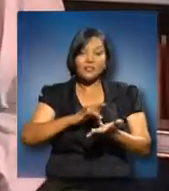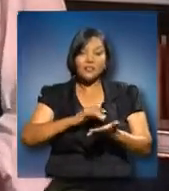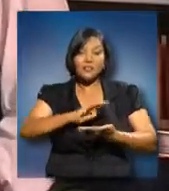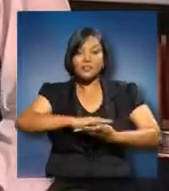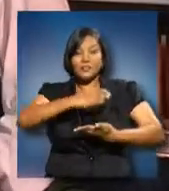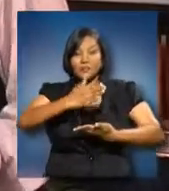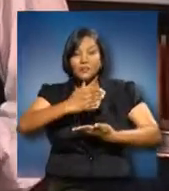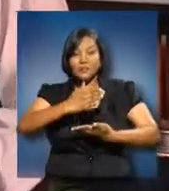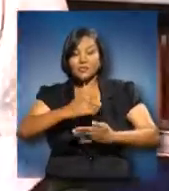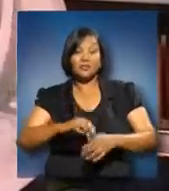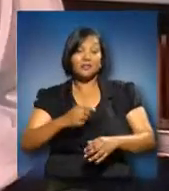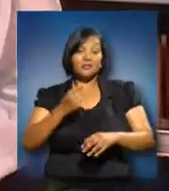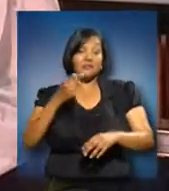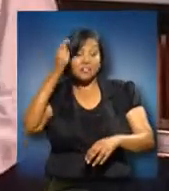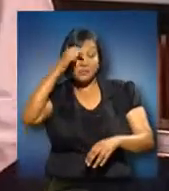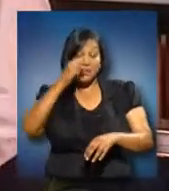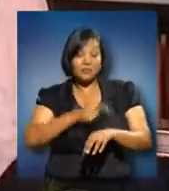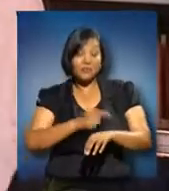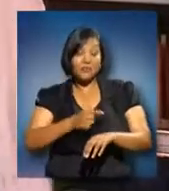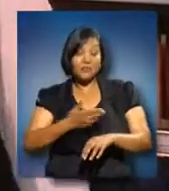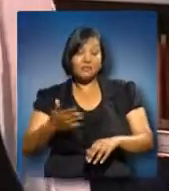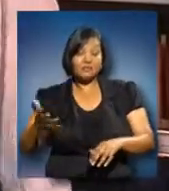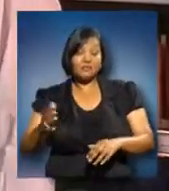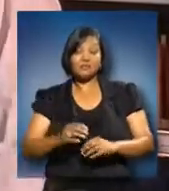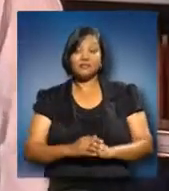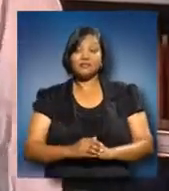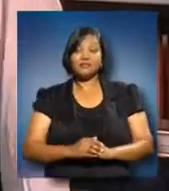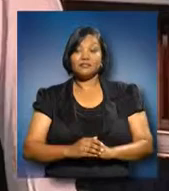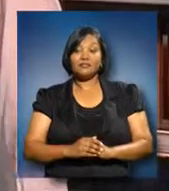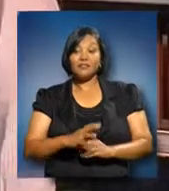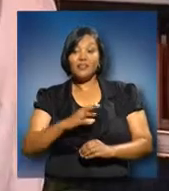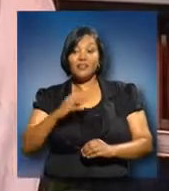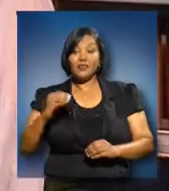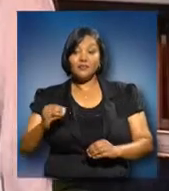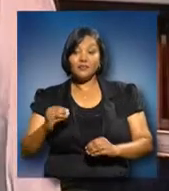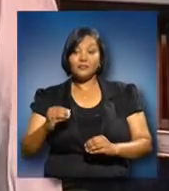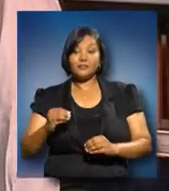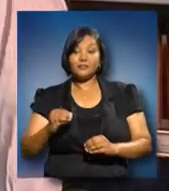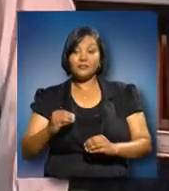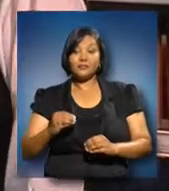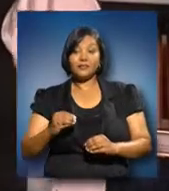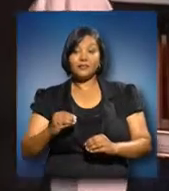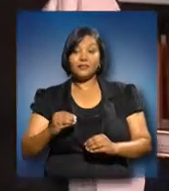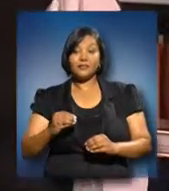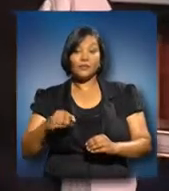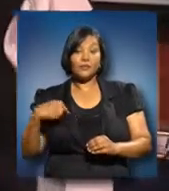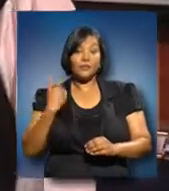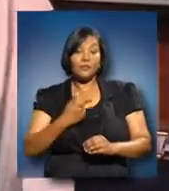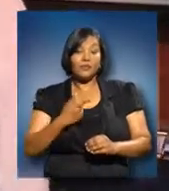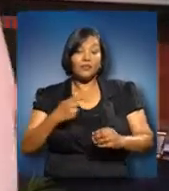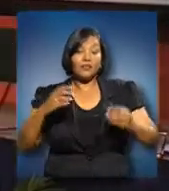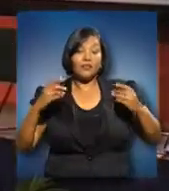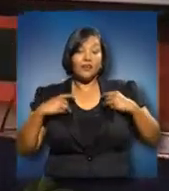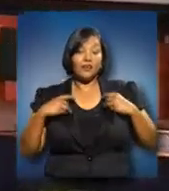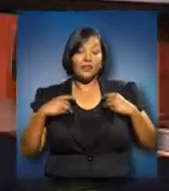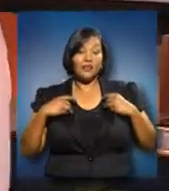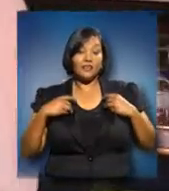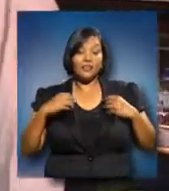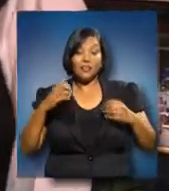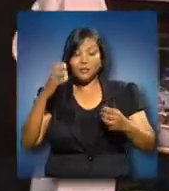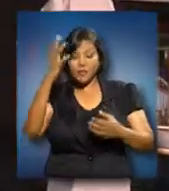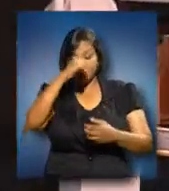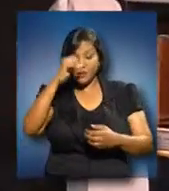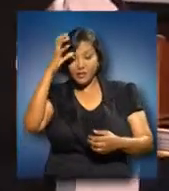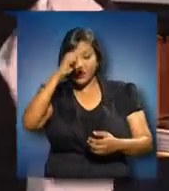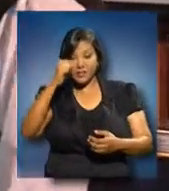talk about having a smartwatch or something like that. We run several experiments during the Lightning meetings.